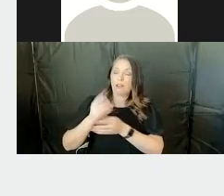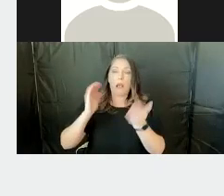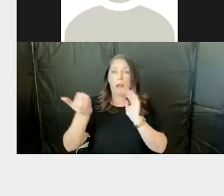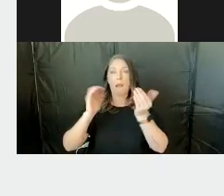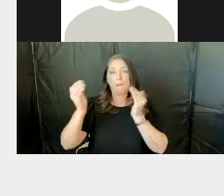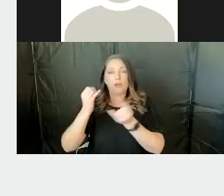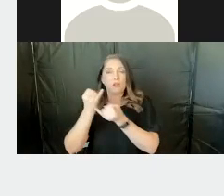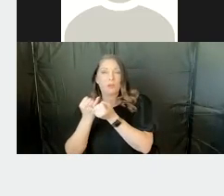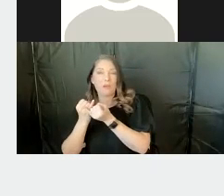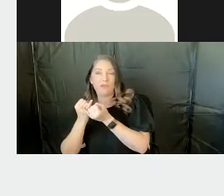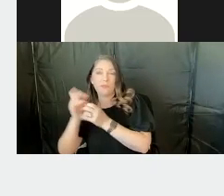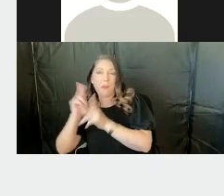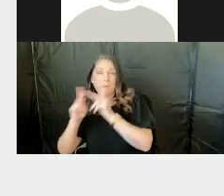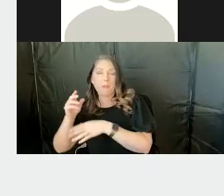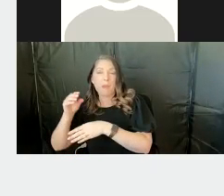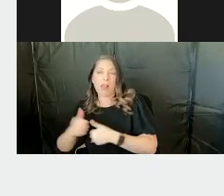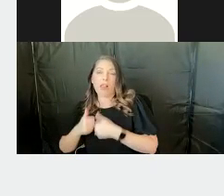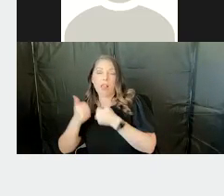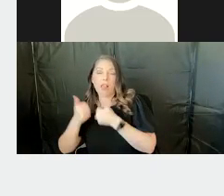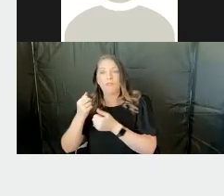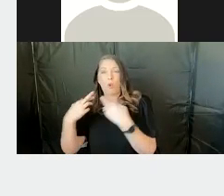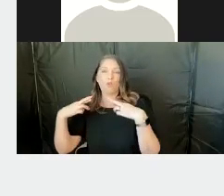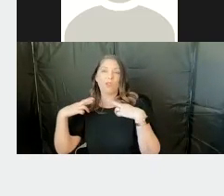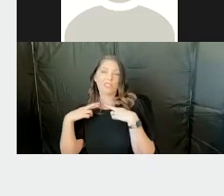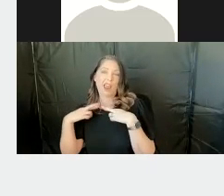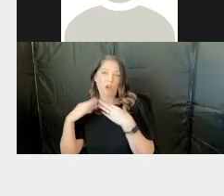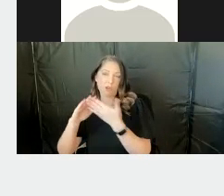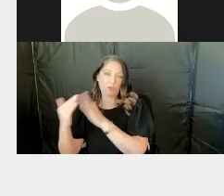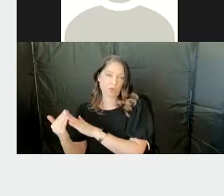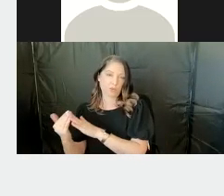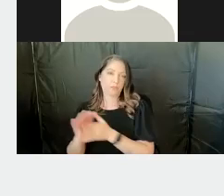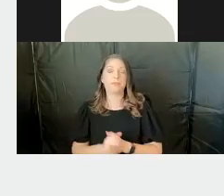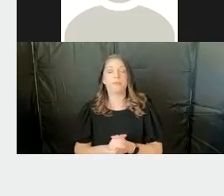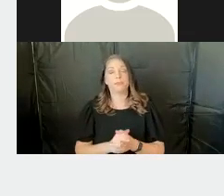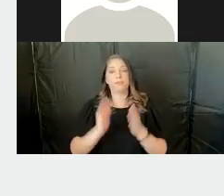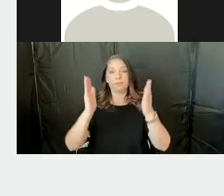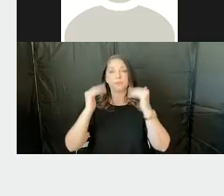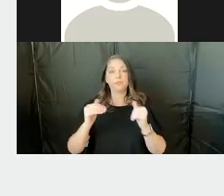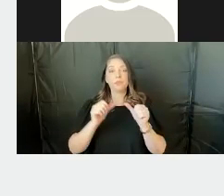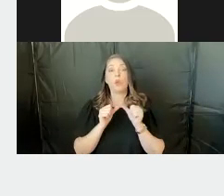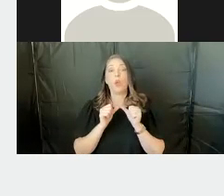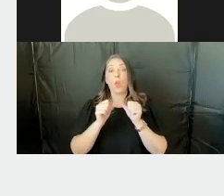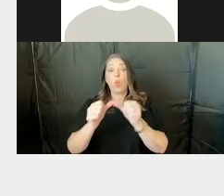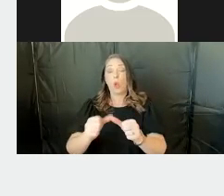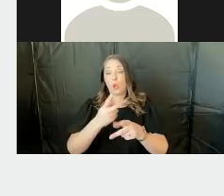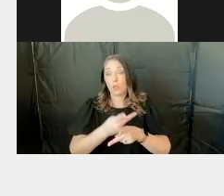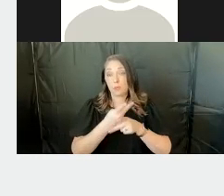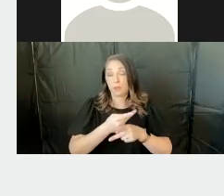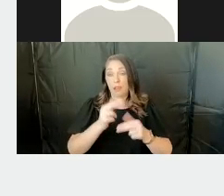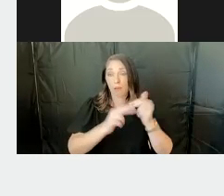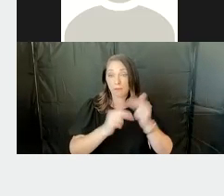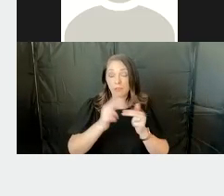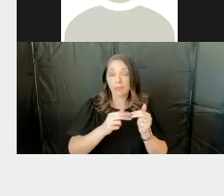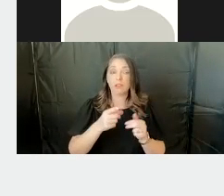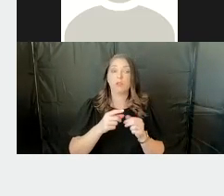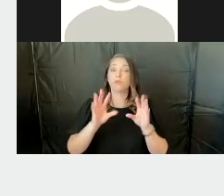communities or assisted living. And long-term care facilities provide both medical and personal support services